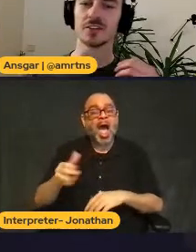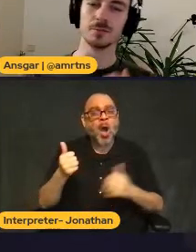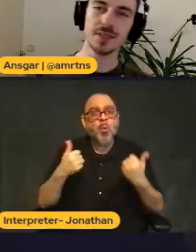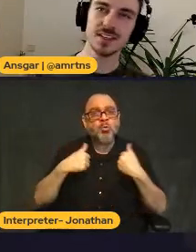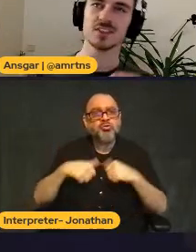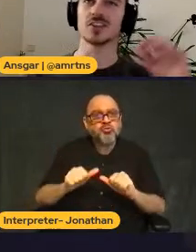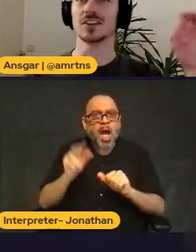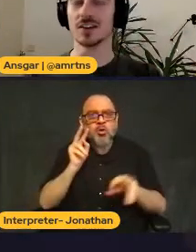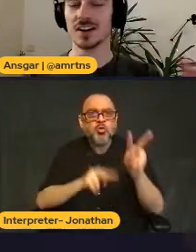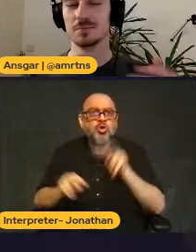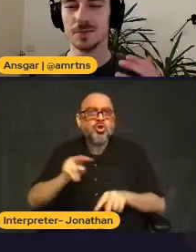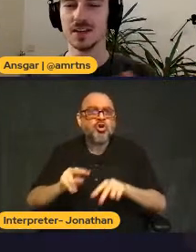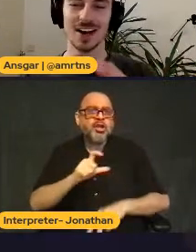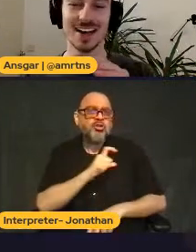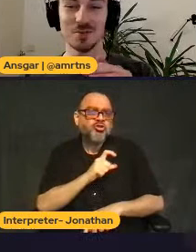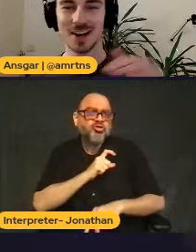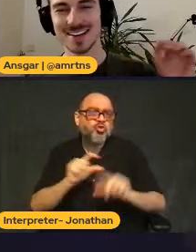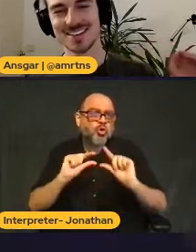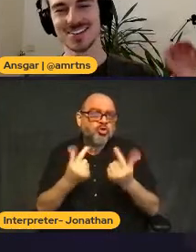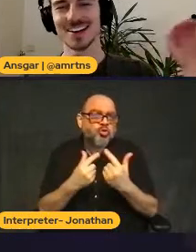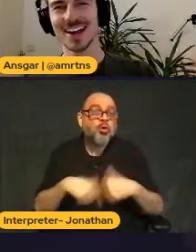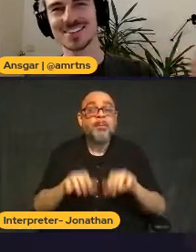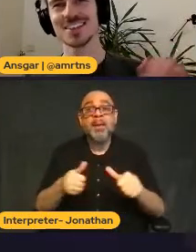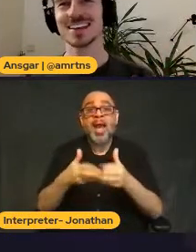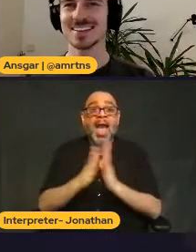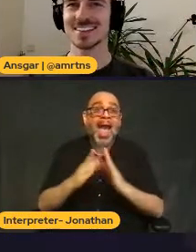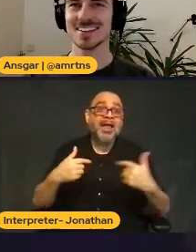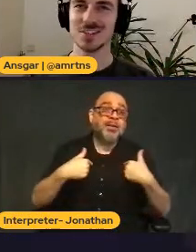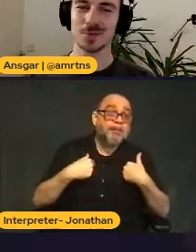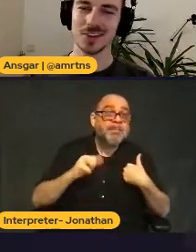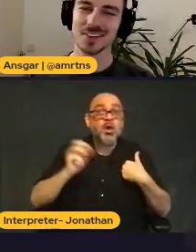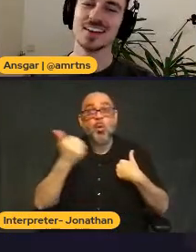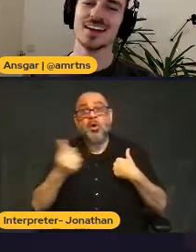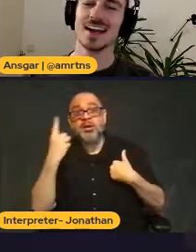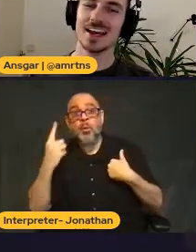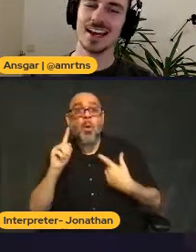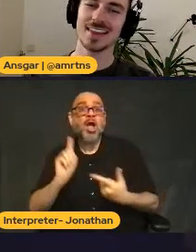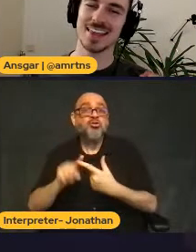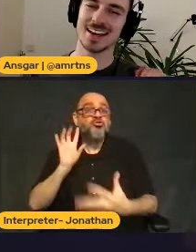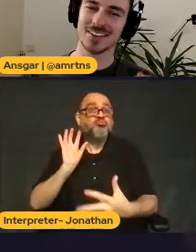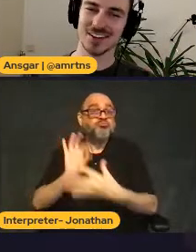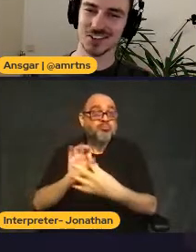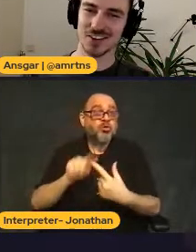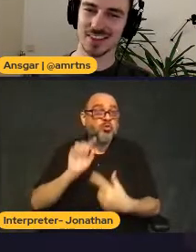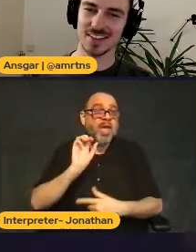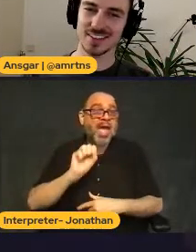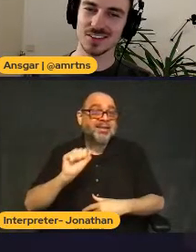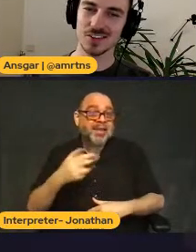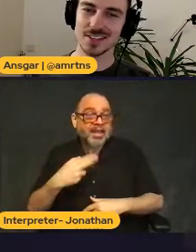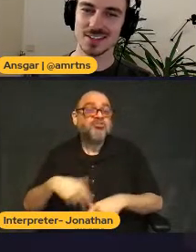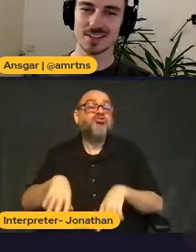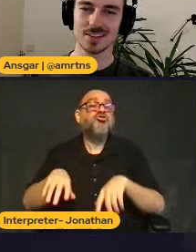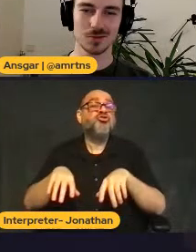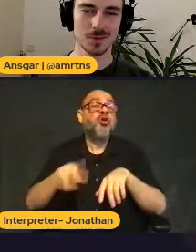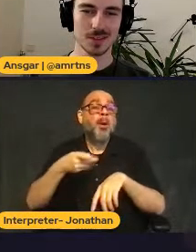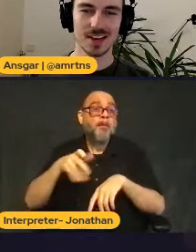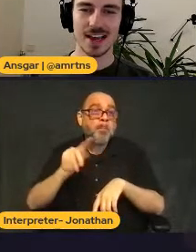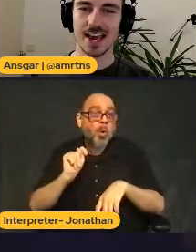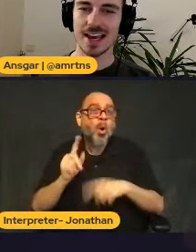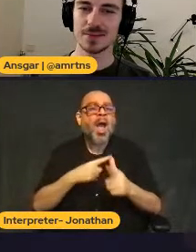that allows me or anyone to connect to that SSH port. And then I'm going to create the EC2